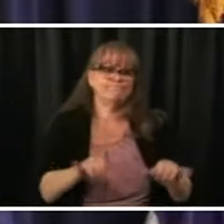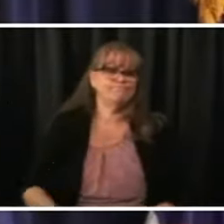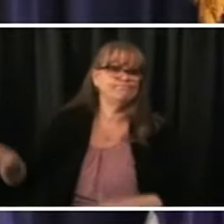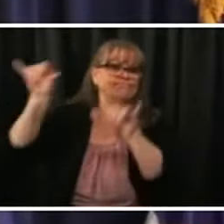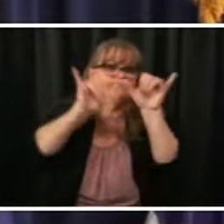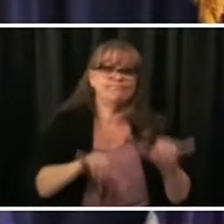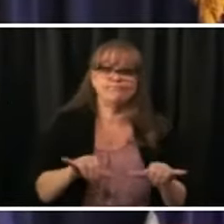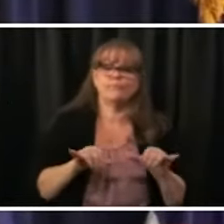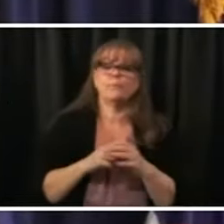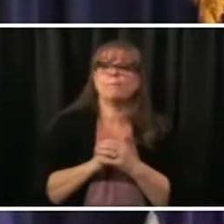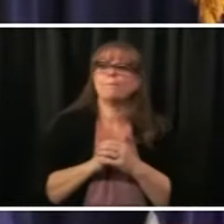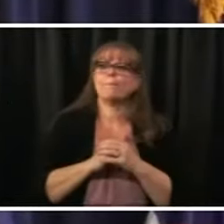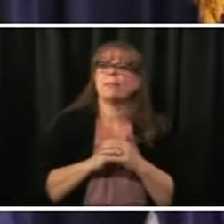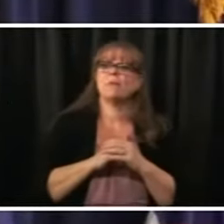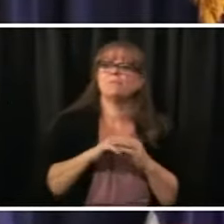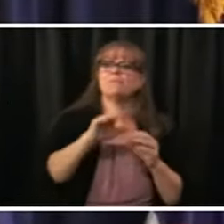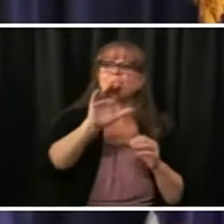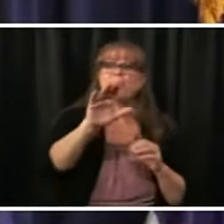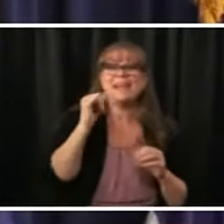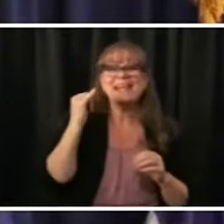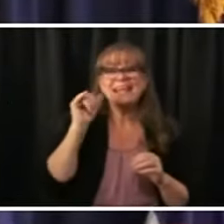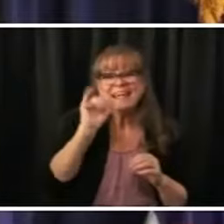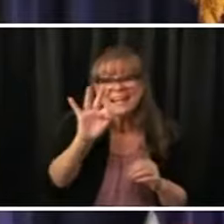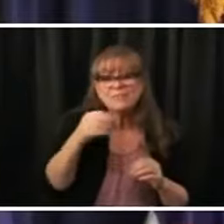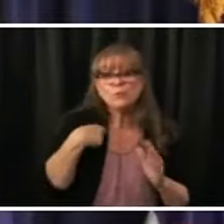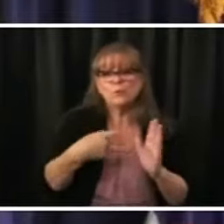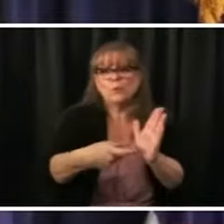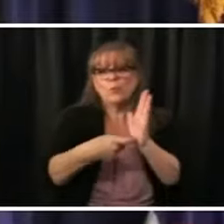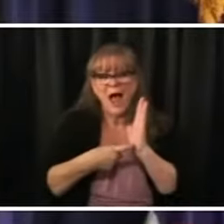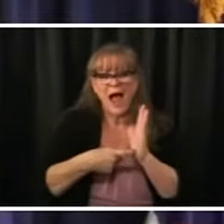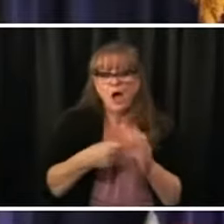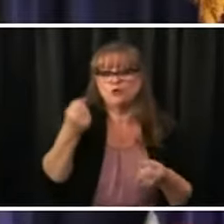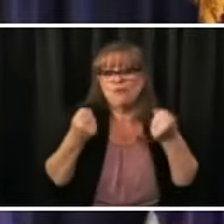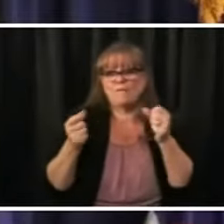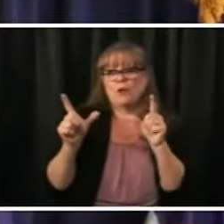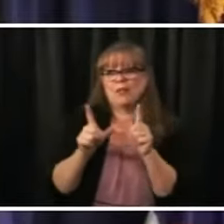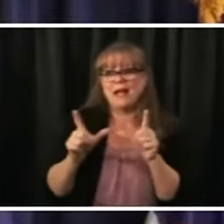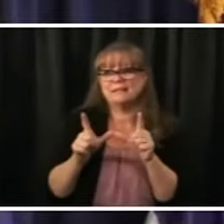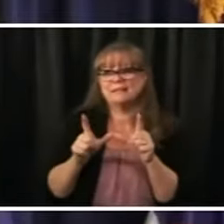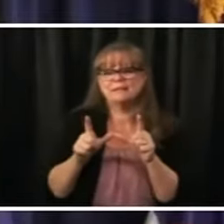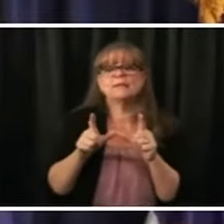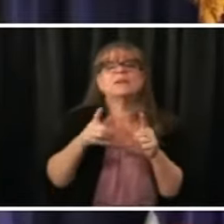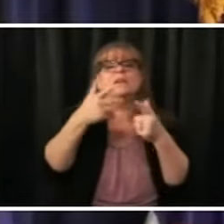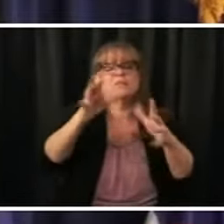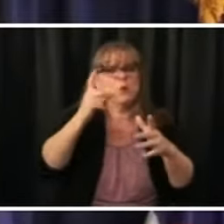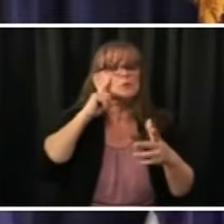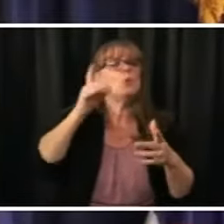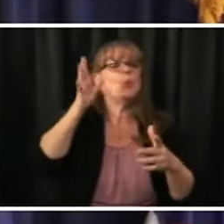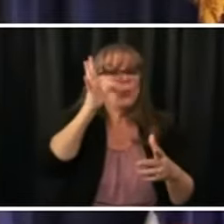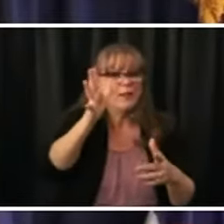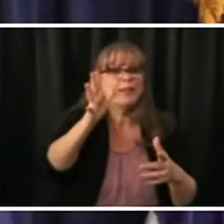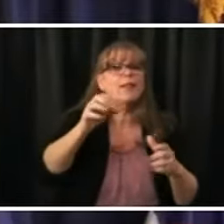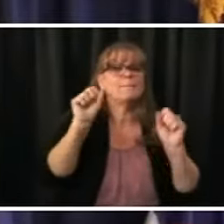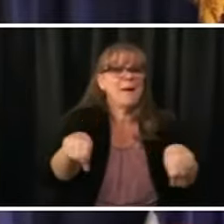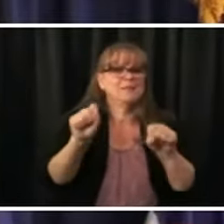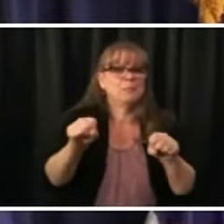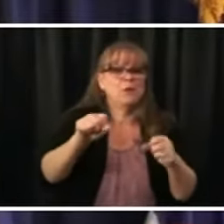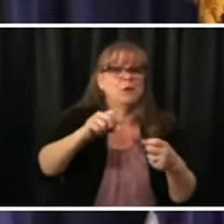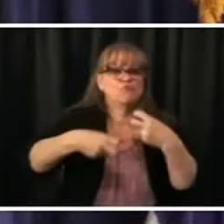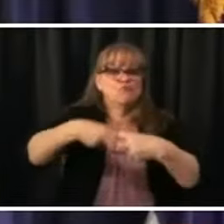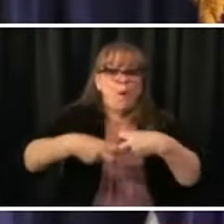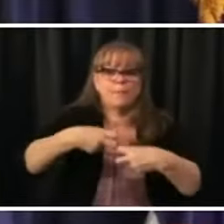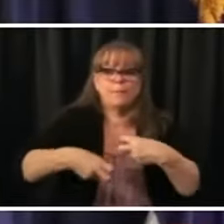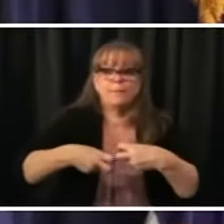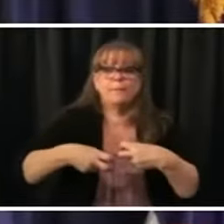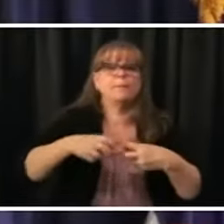go towards a verification model with regard to that, when it roughly balances out for Colorado, and it is not